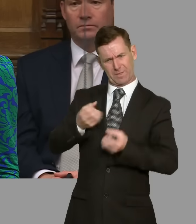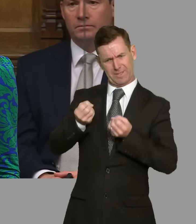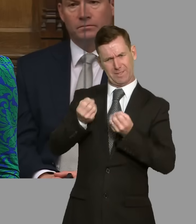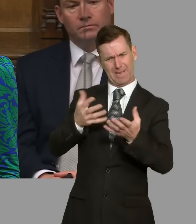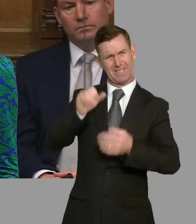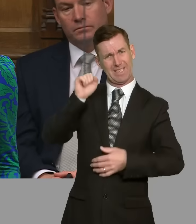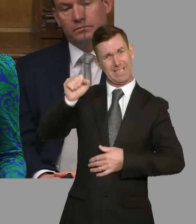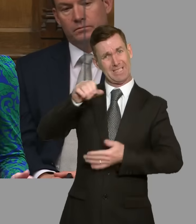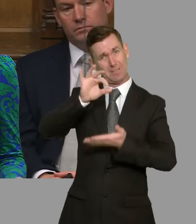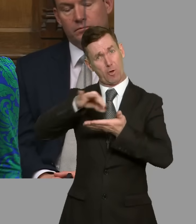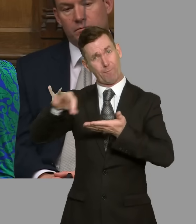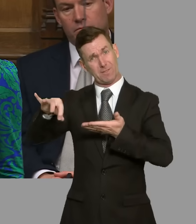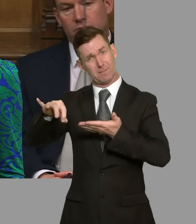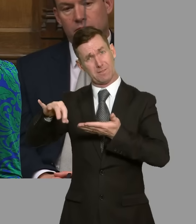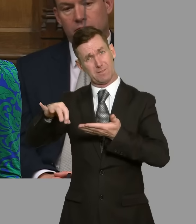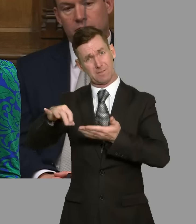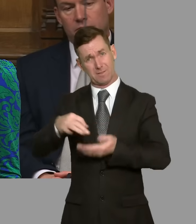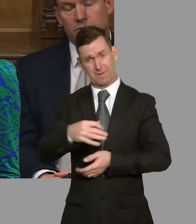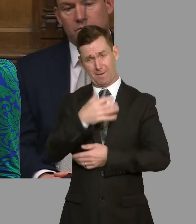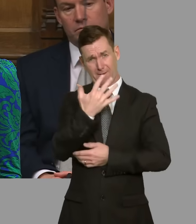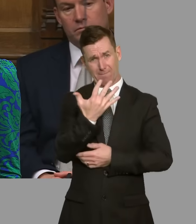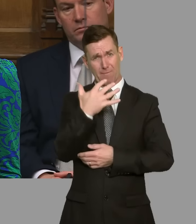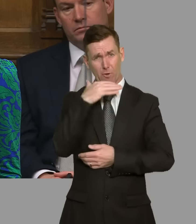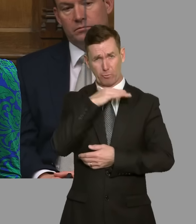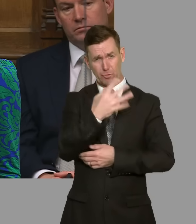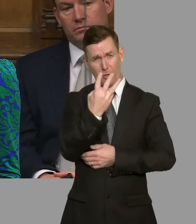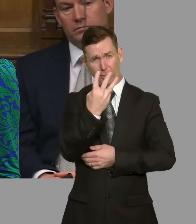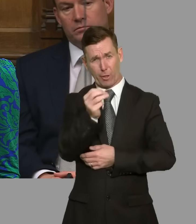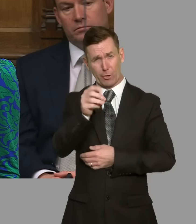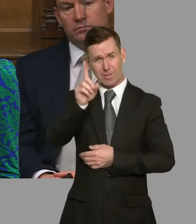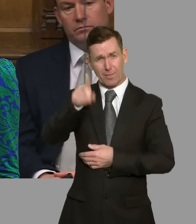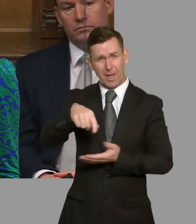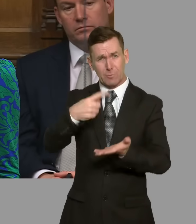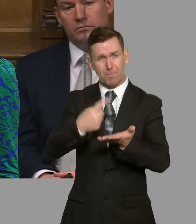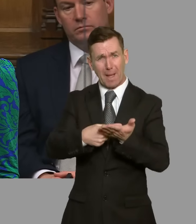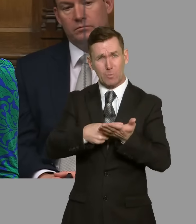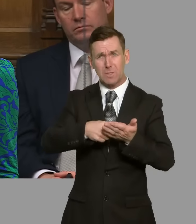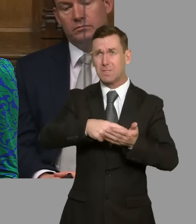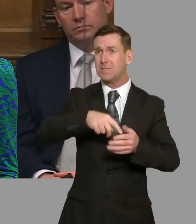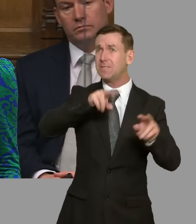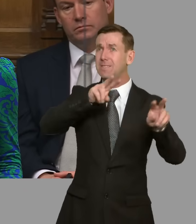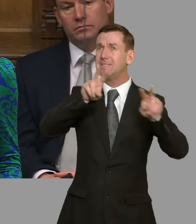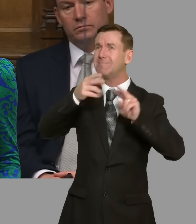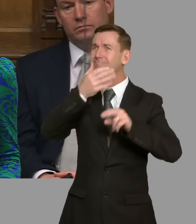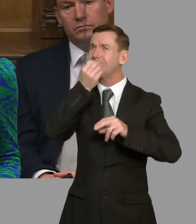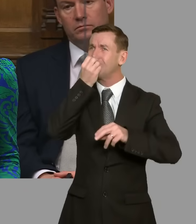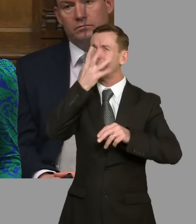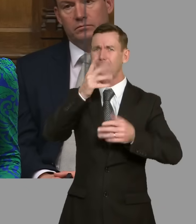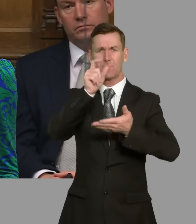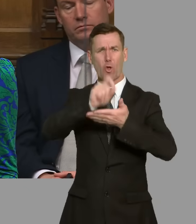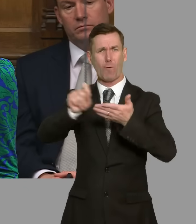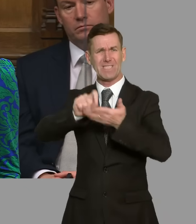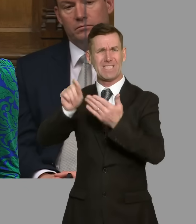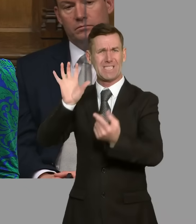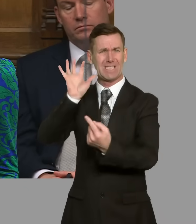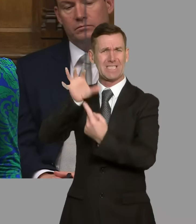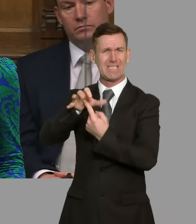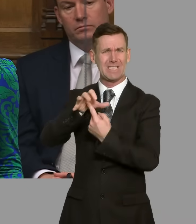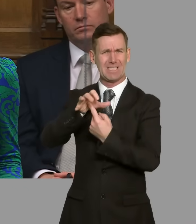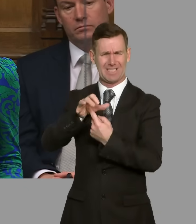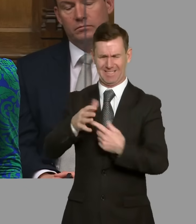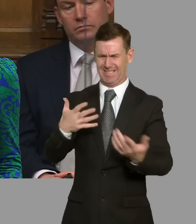£513,000 next year. Does the Prime Minister agree that this represents a failure of leadership and that that money would be far better